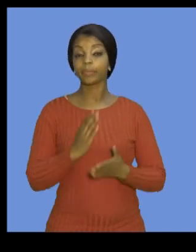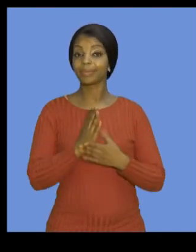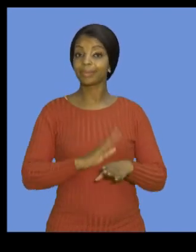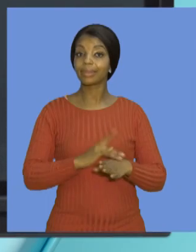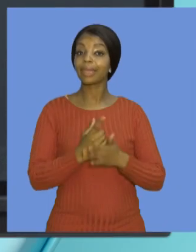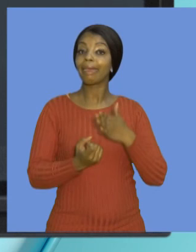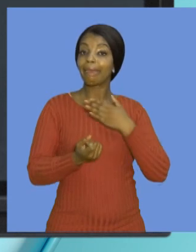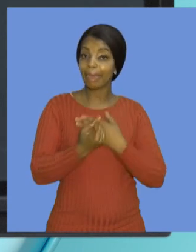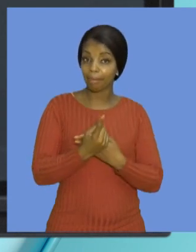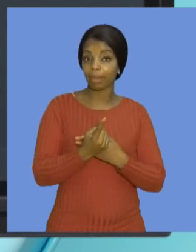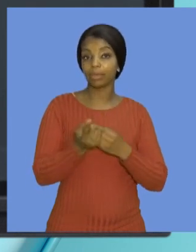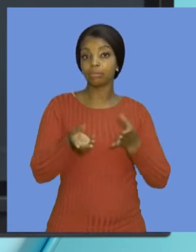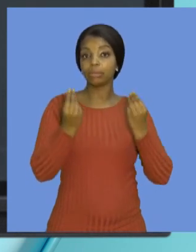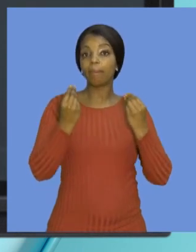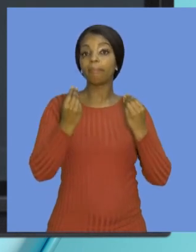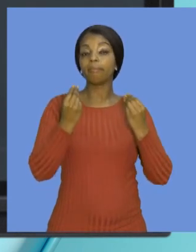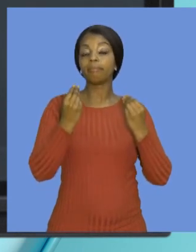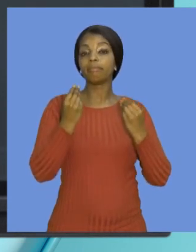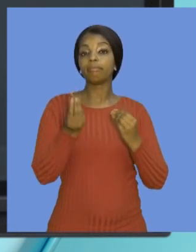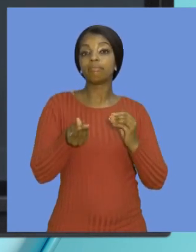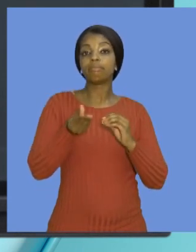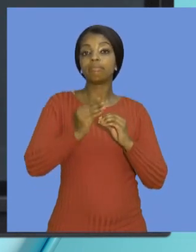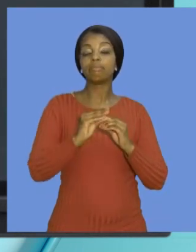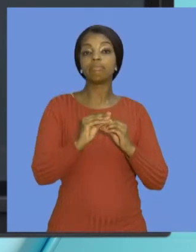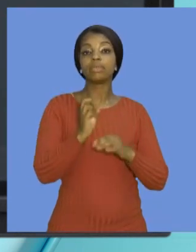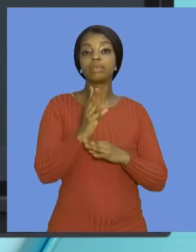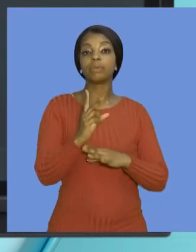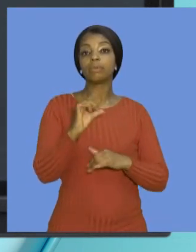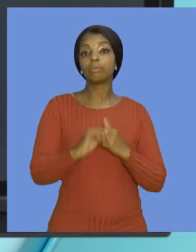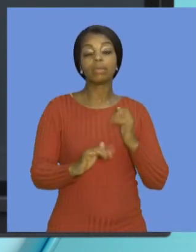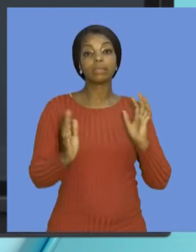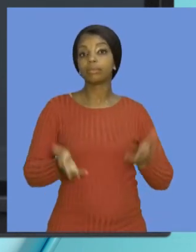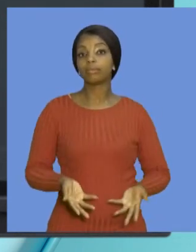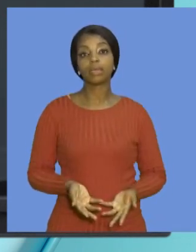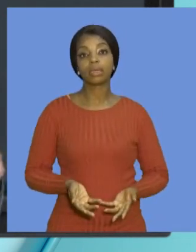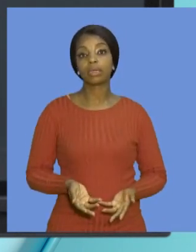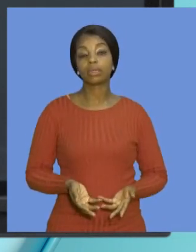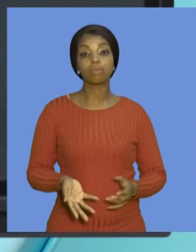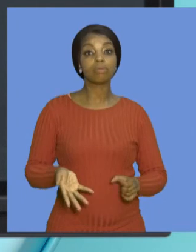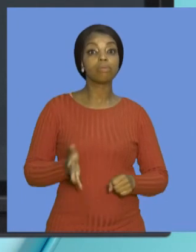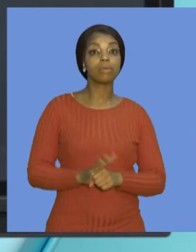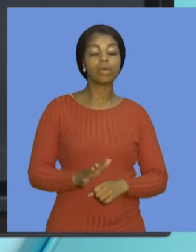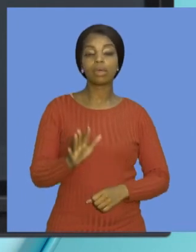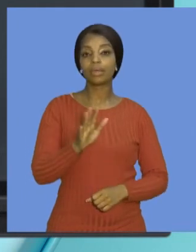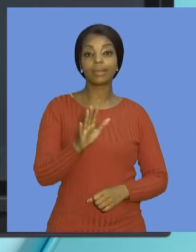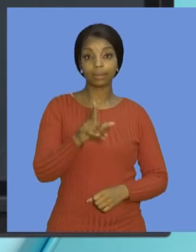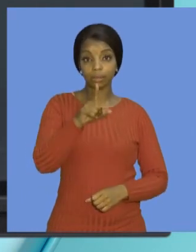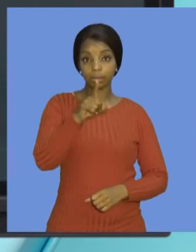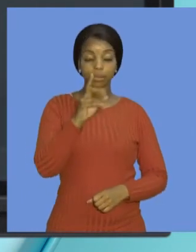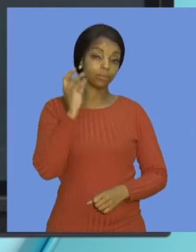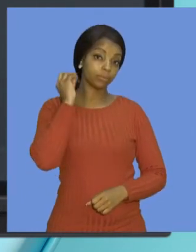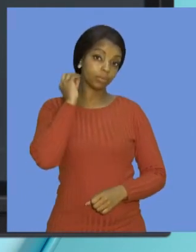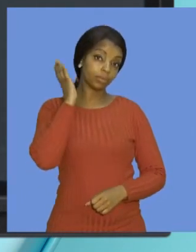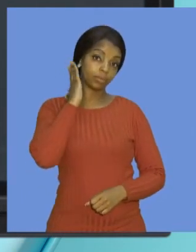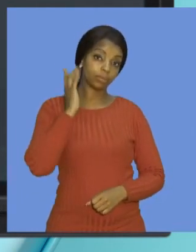times it does happen that you get interest for 2 months and not for a whole year. So you need to take that